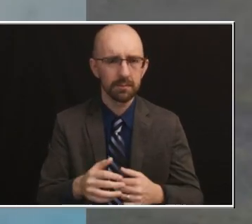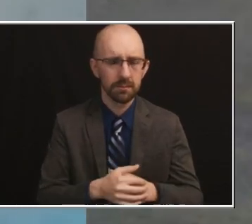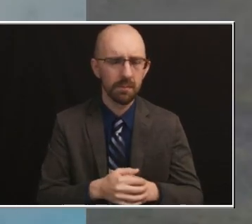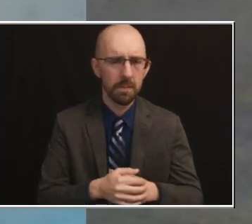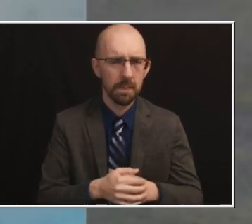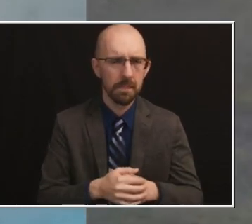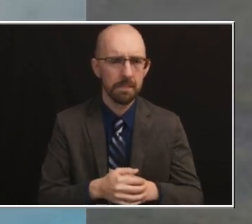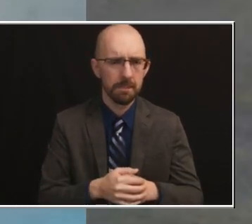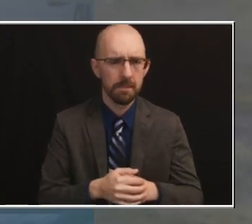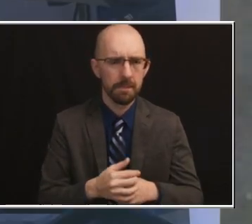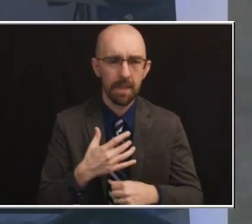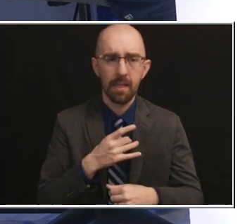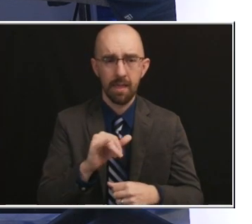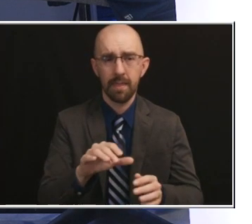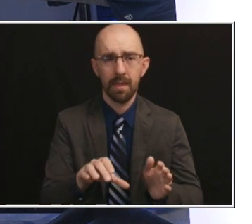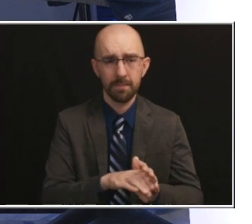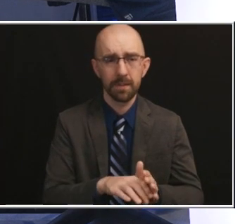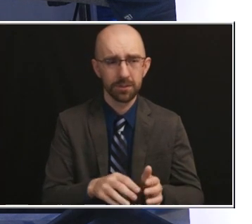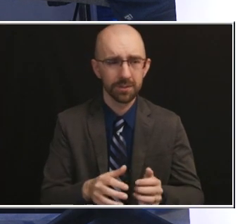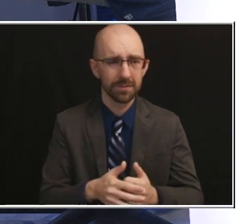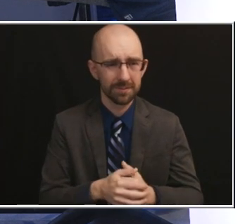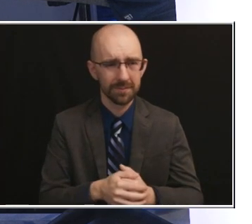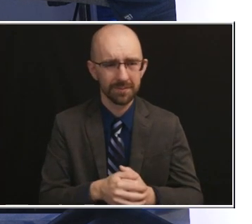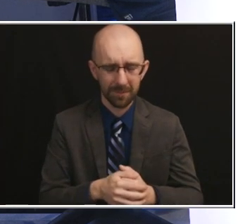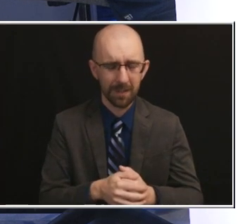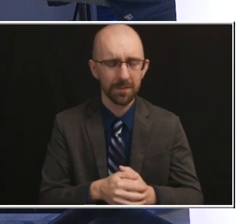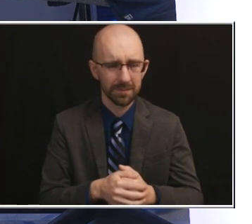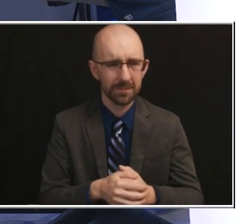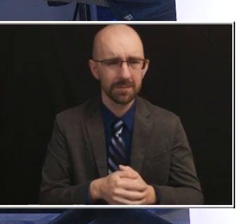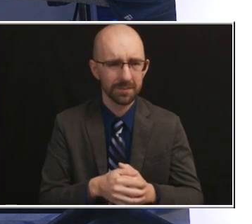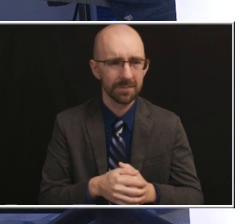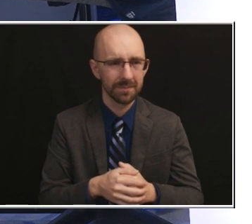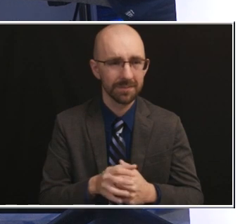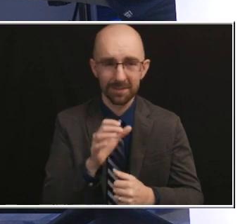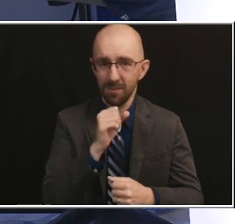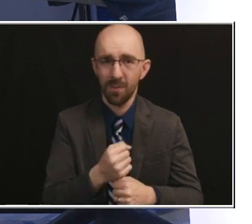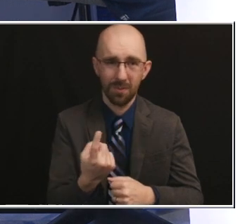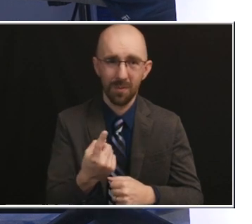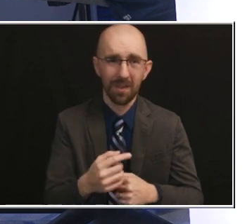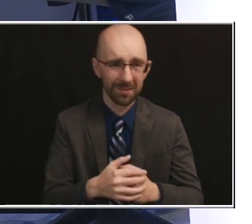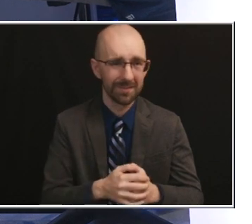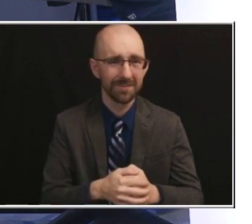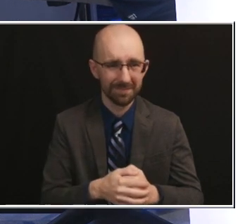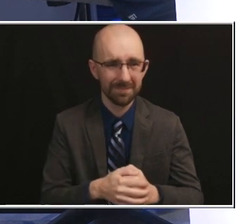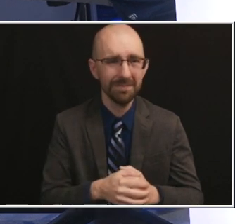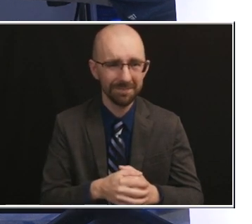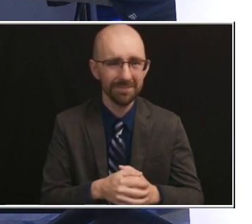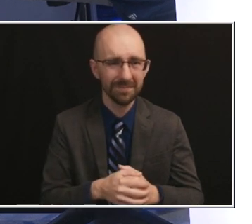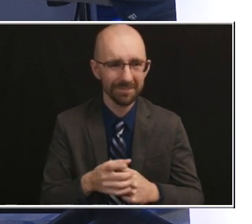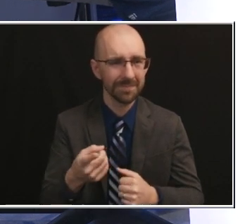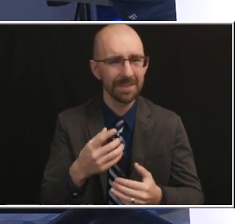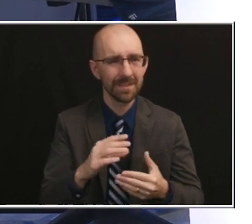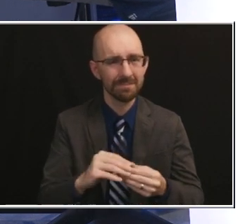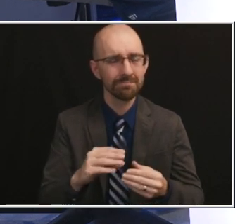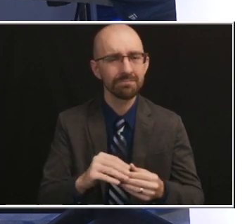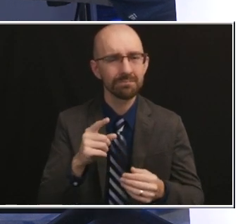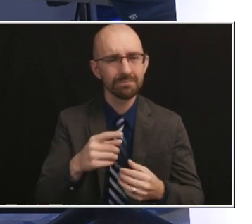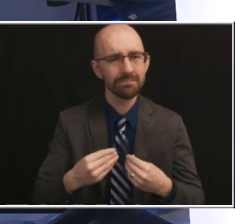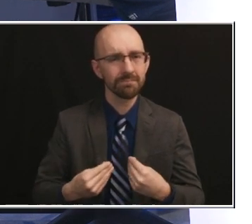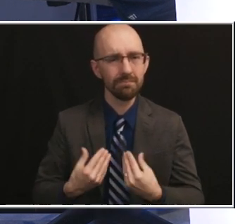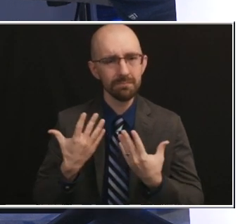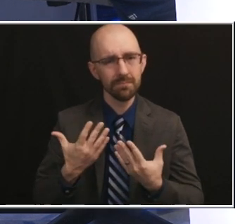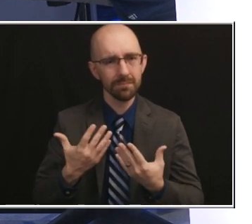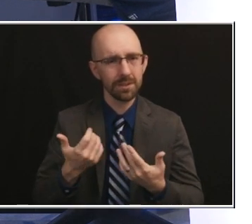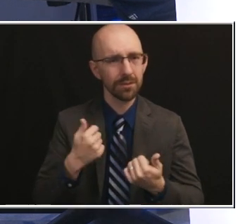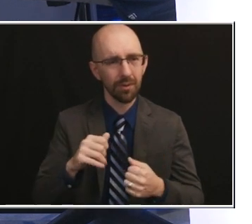I like that picture. Gosh. It's an old one. It's an old one. Oldie but goodie. You said that we inspired you to try to find some of